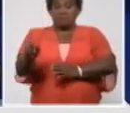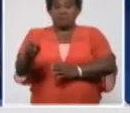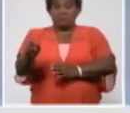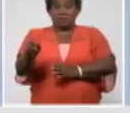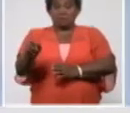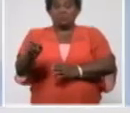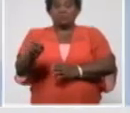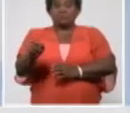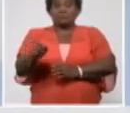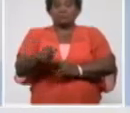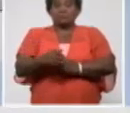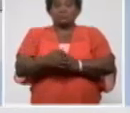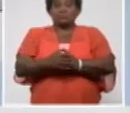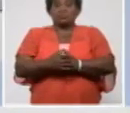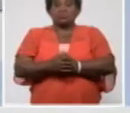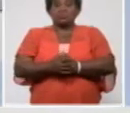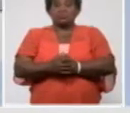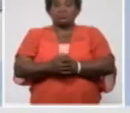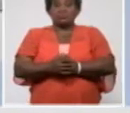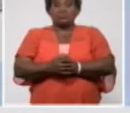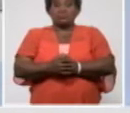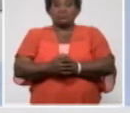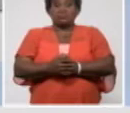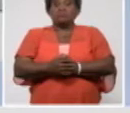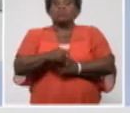of the pandemic and stands at